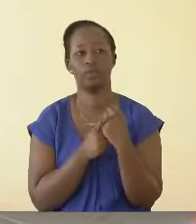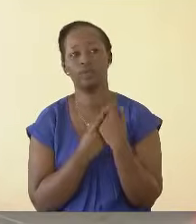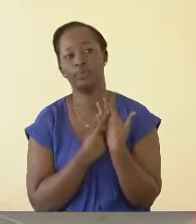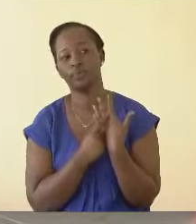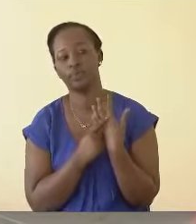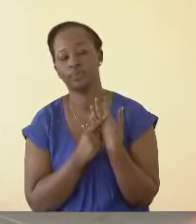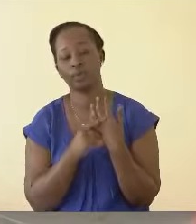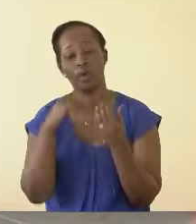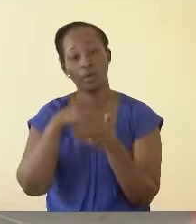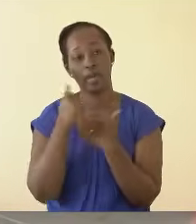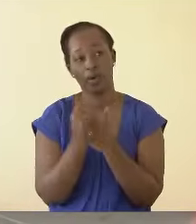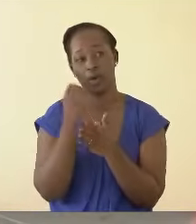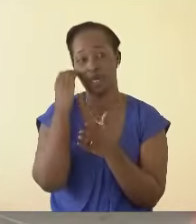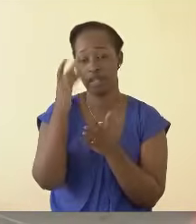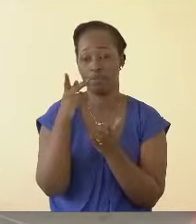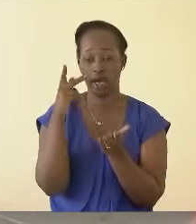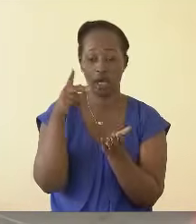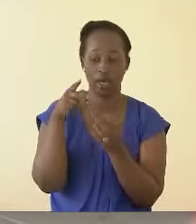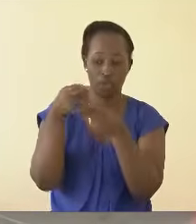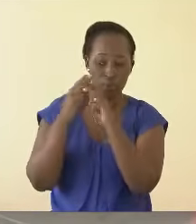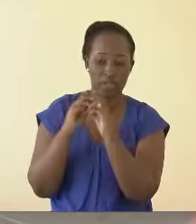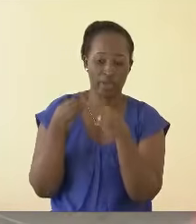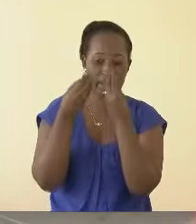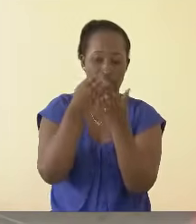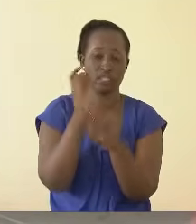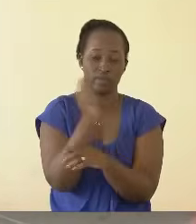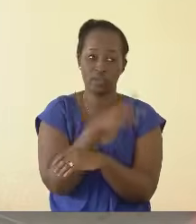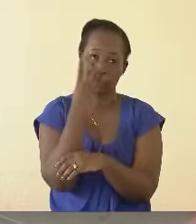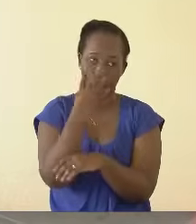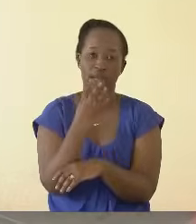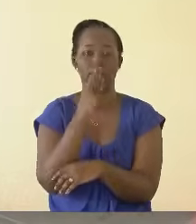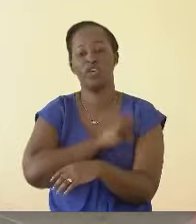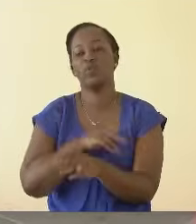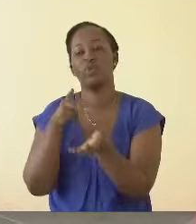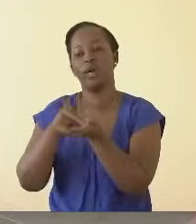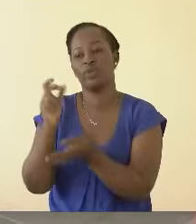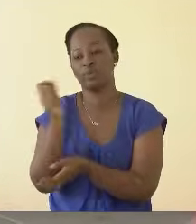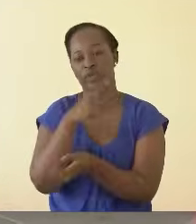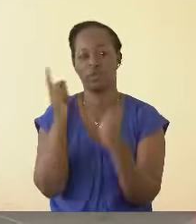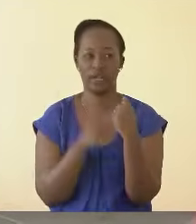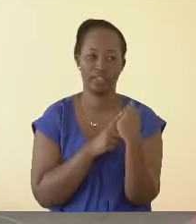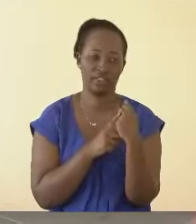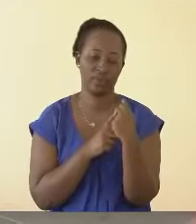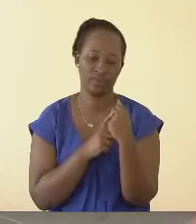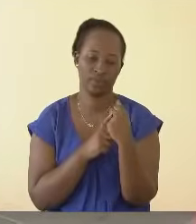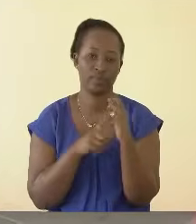June. Because if the loan was acquired in May, then the interest was paid in June. Then we continue.